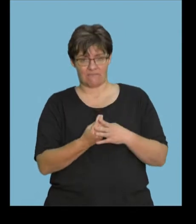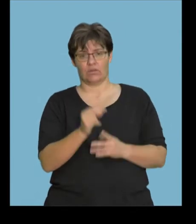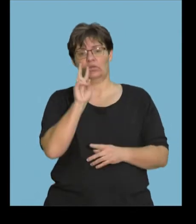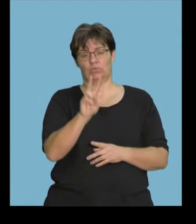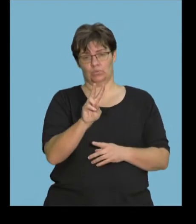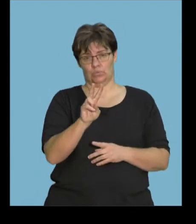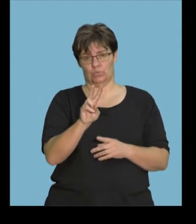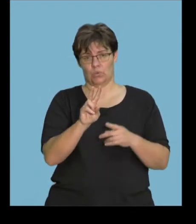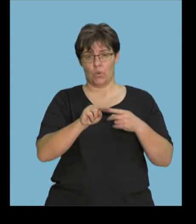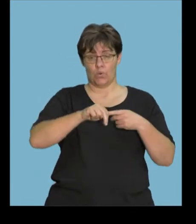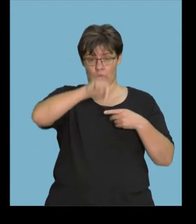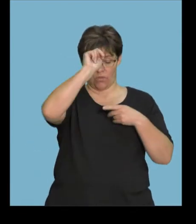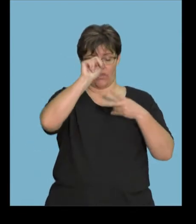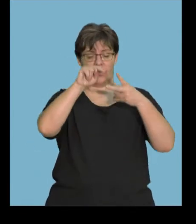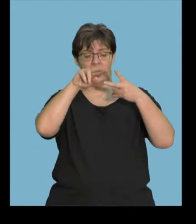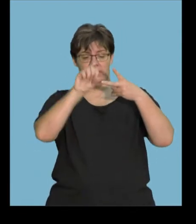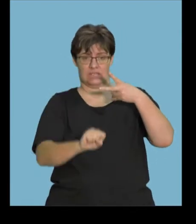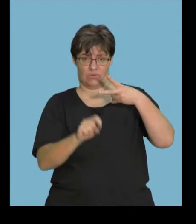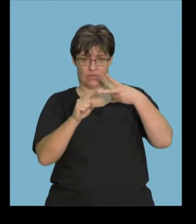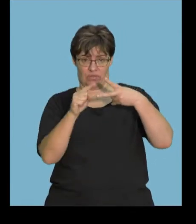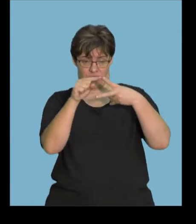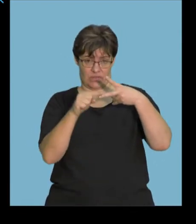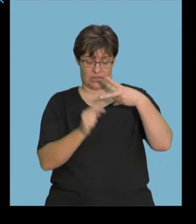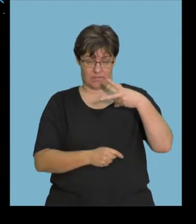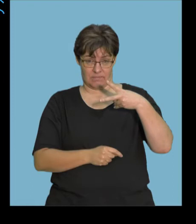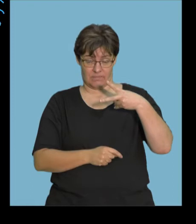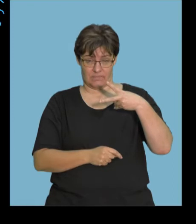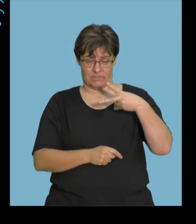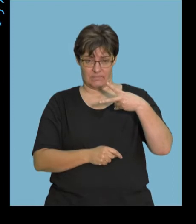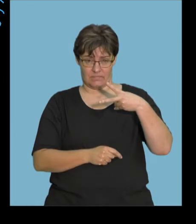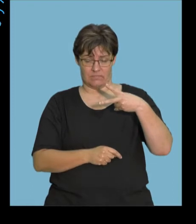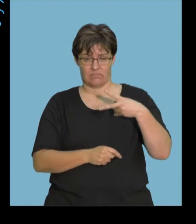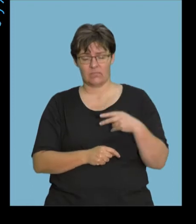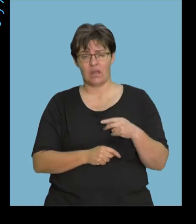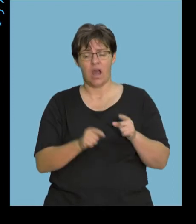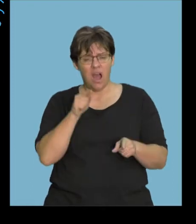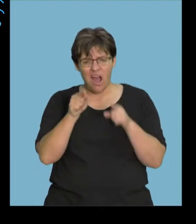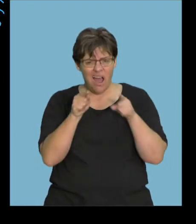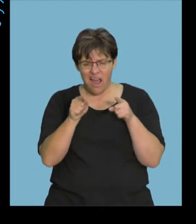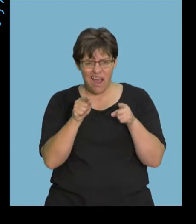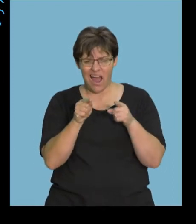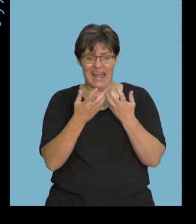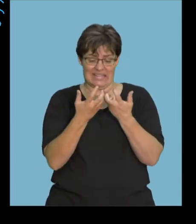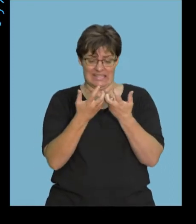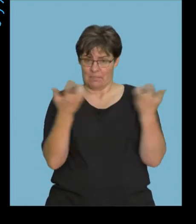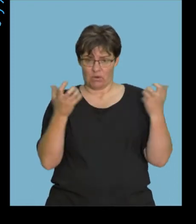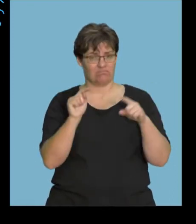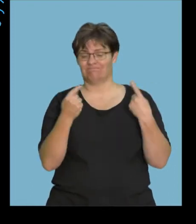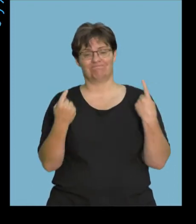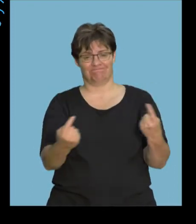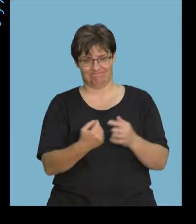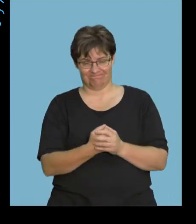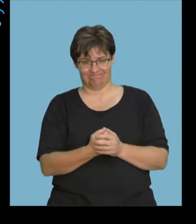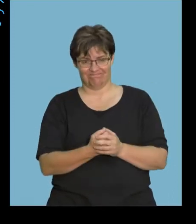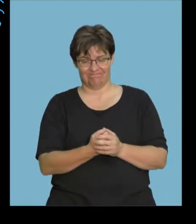two poles, which is the north and the south. And the two poles can never be separated